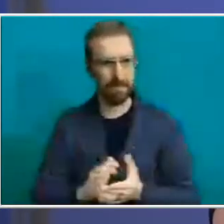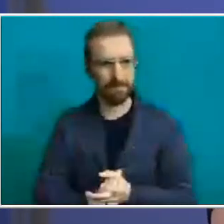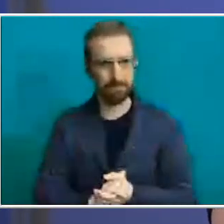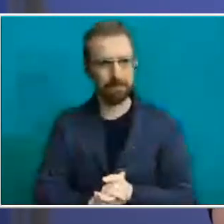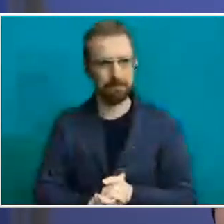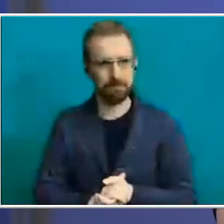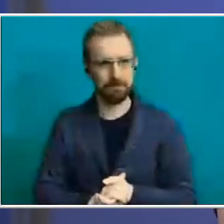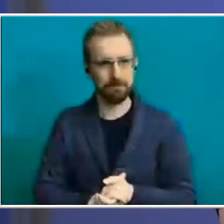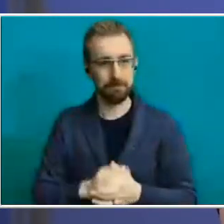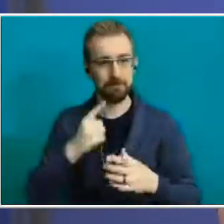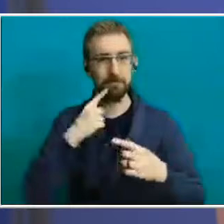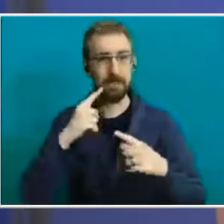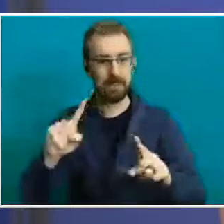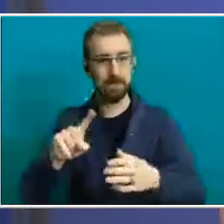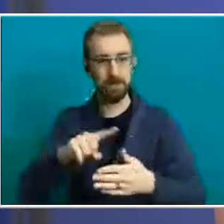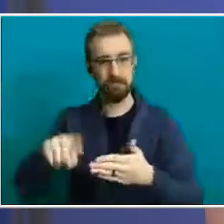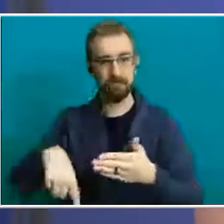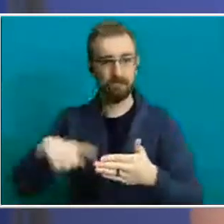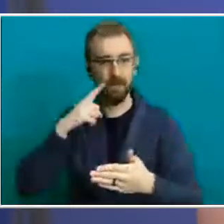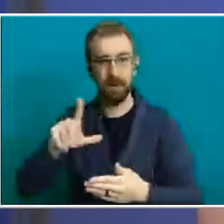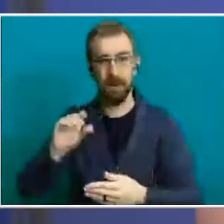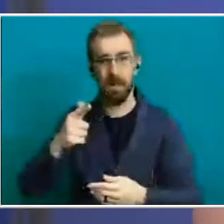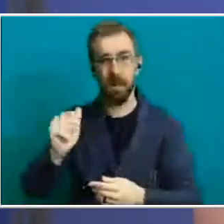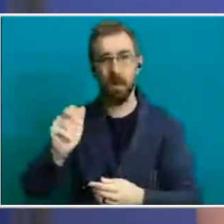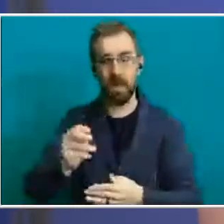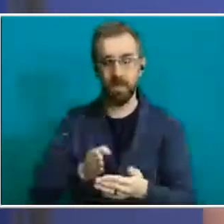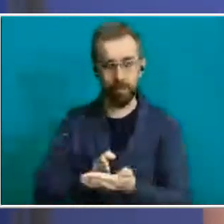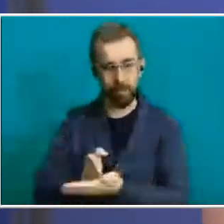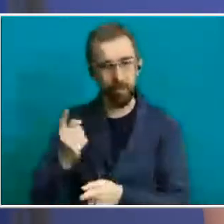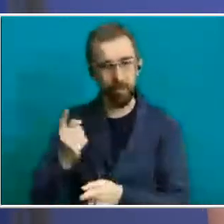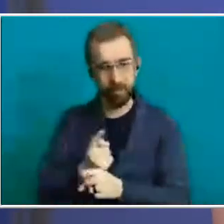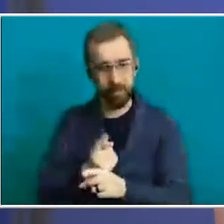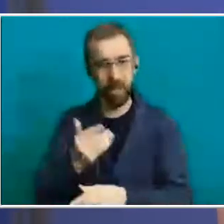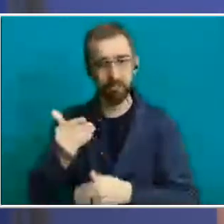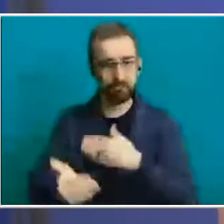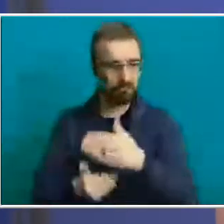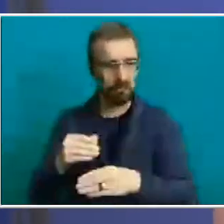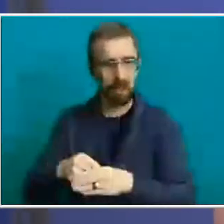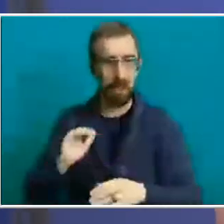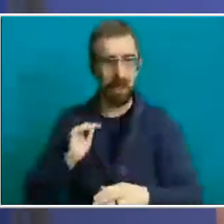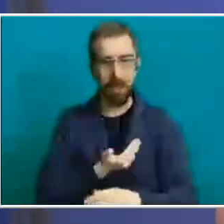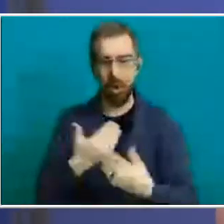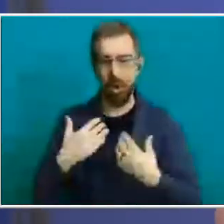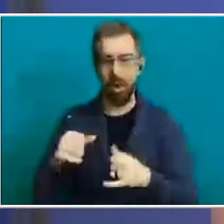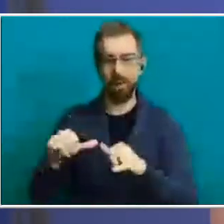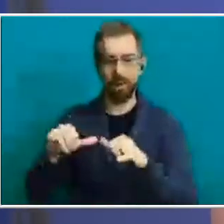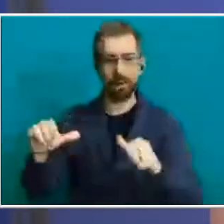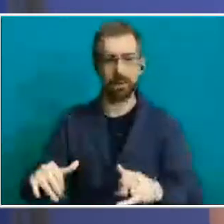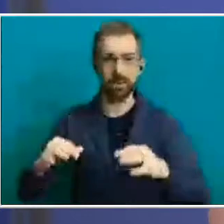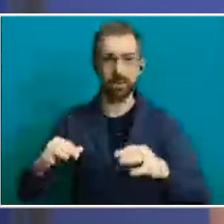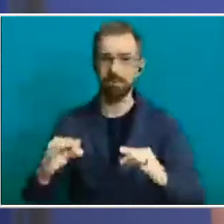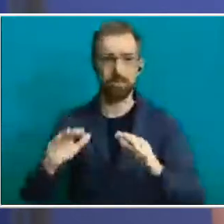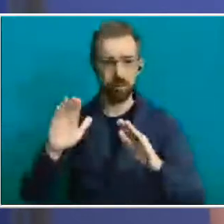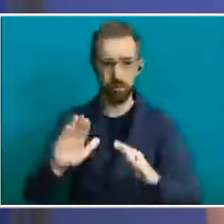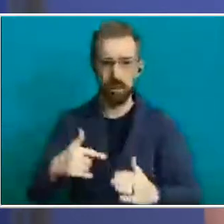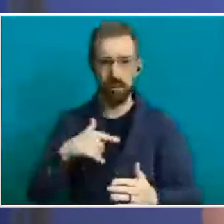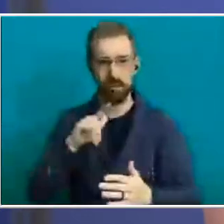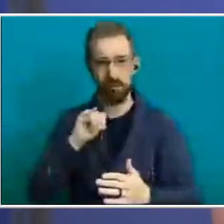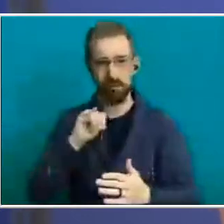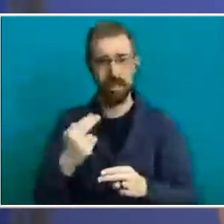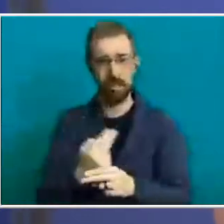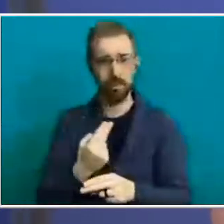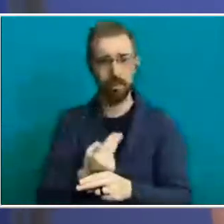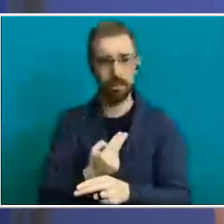successful outcome for Logan, and it went through all the right channels within our own health system, which was huge. And we were able to use aspects